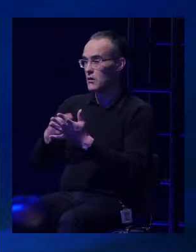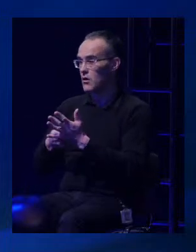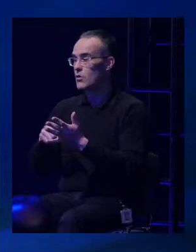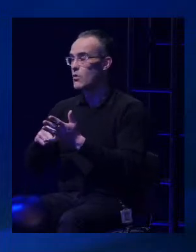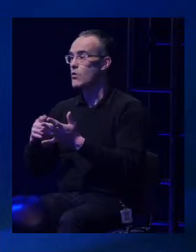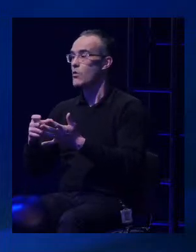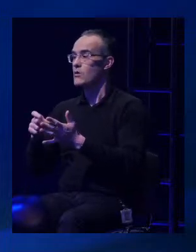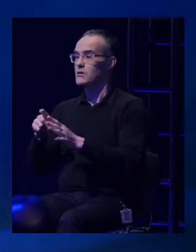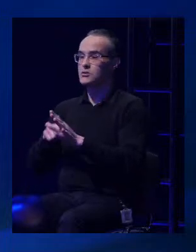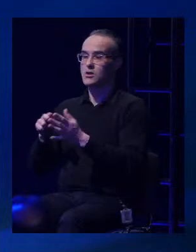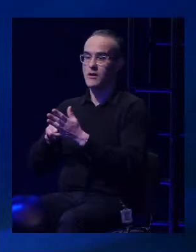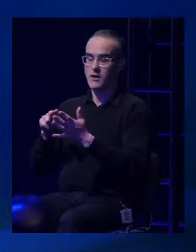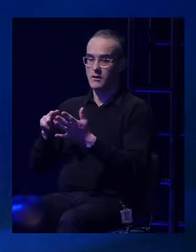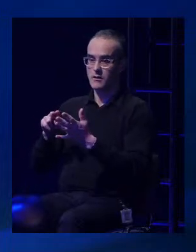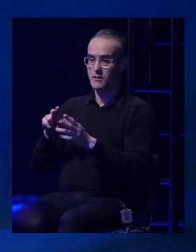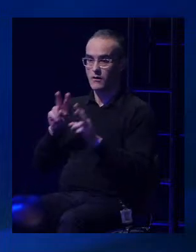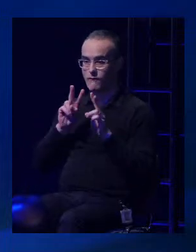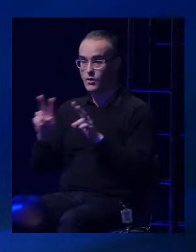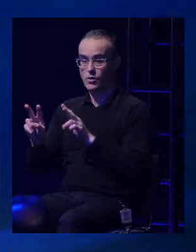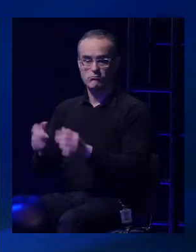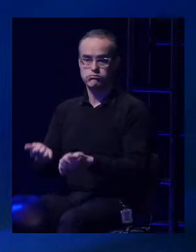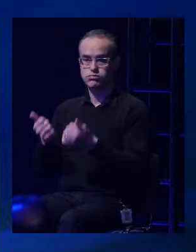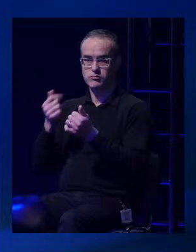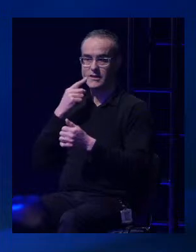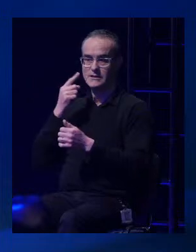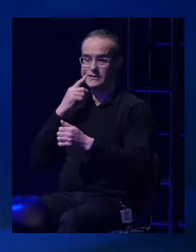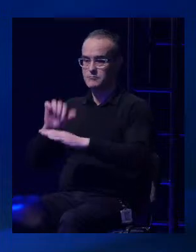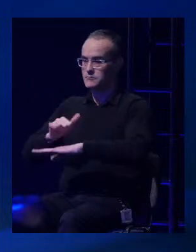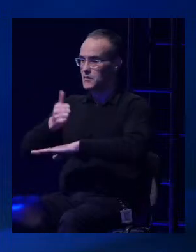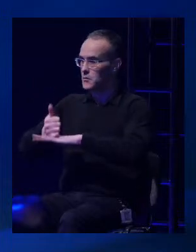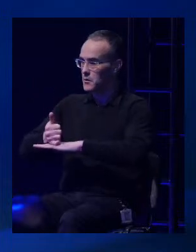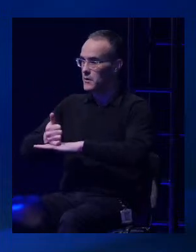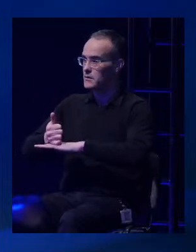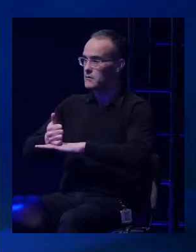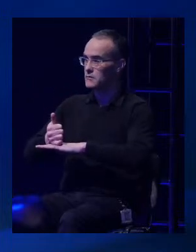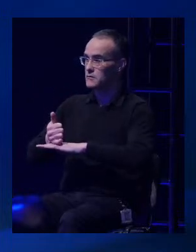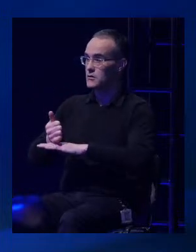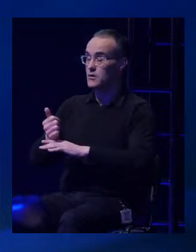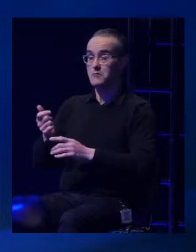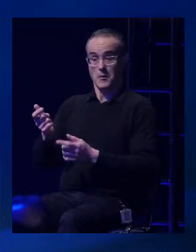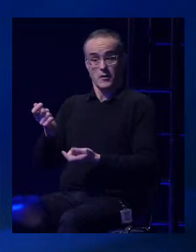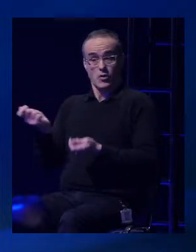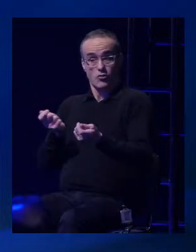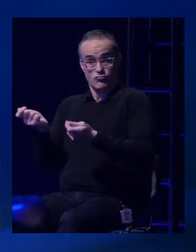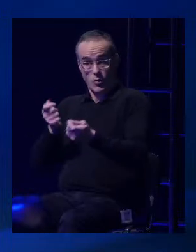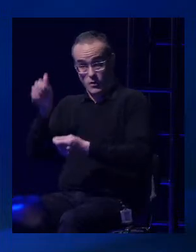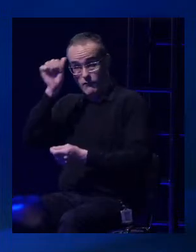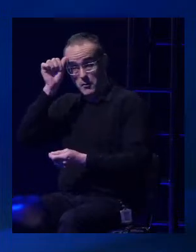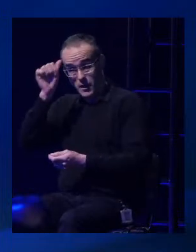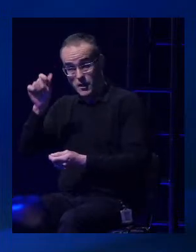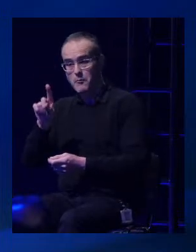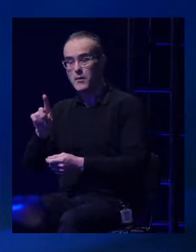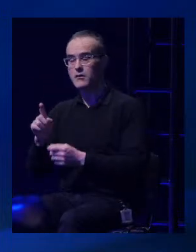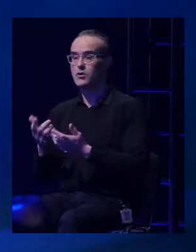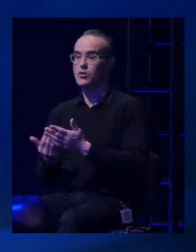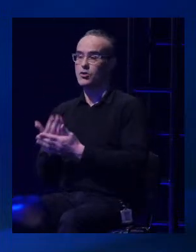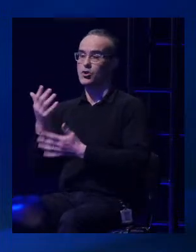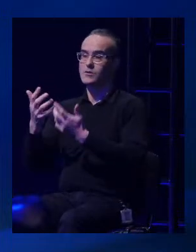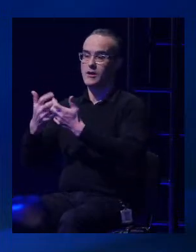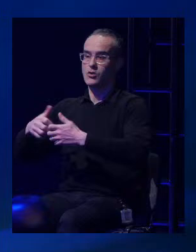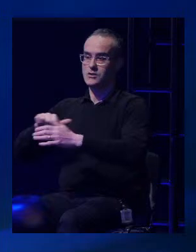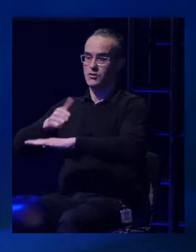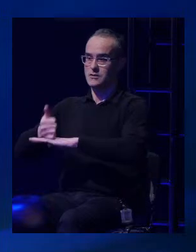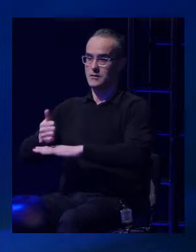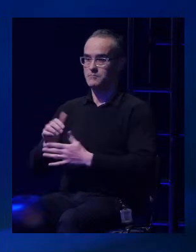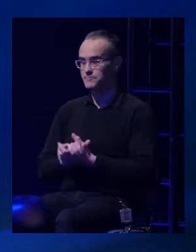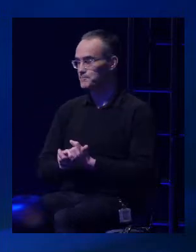CyanView. So really easy way of implementing controllers you may be familiar with a new technology on set.